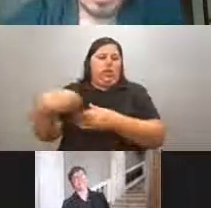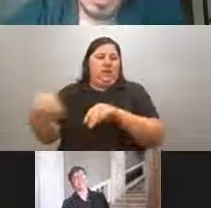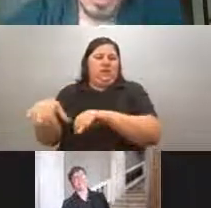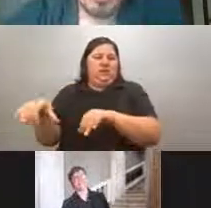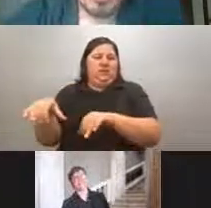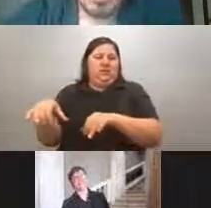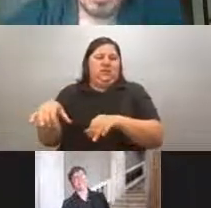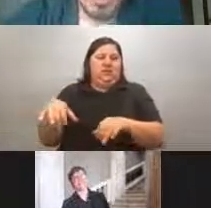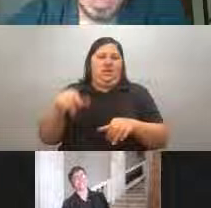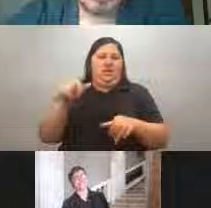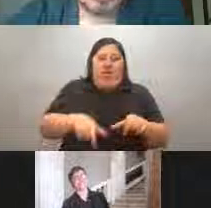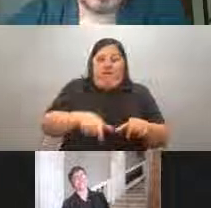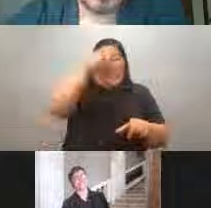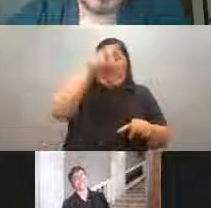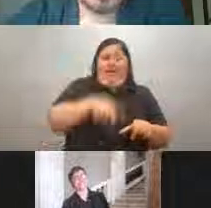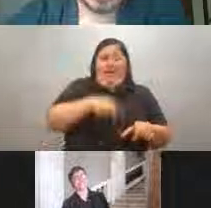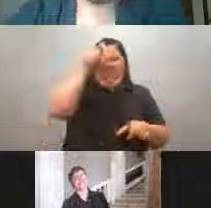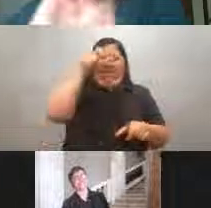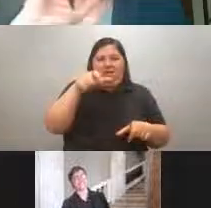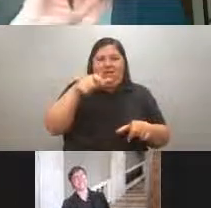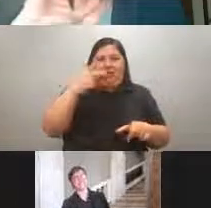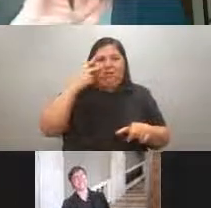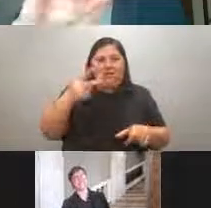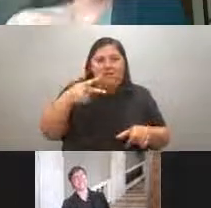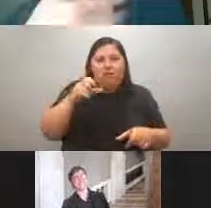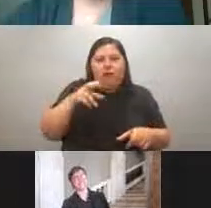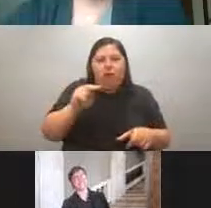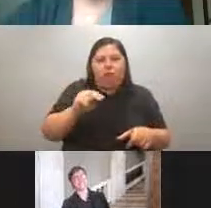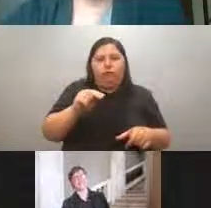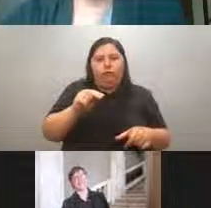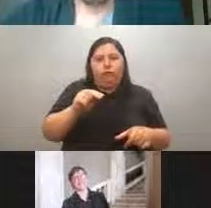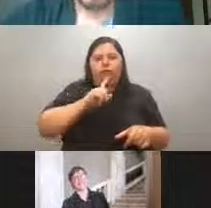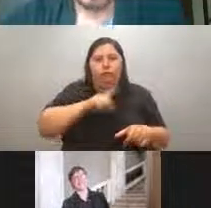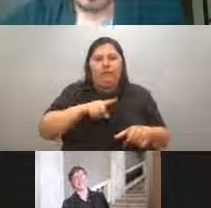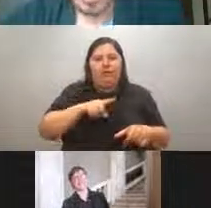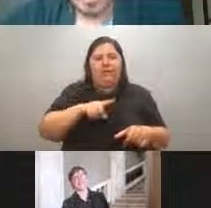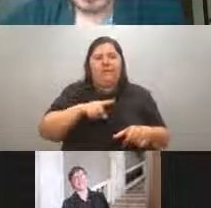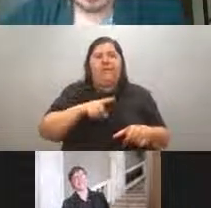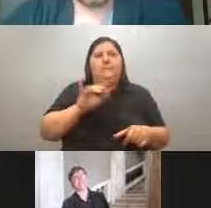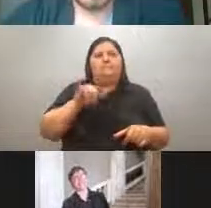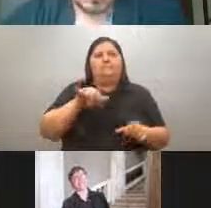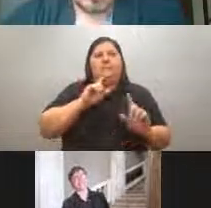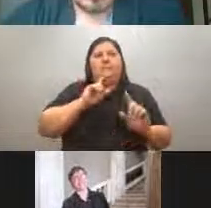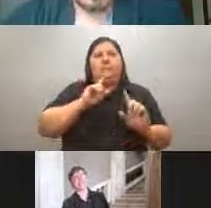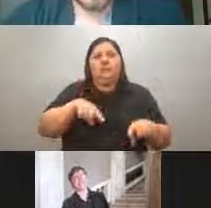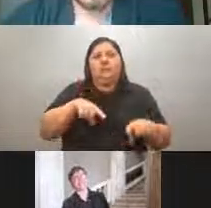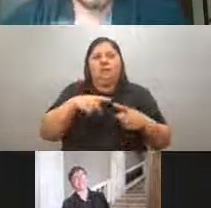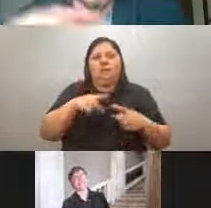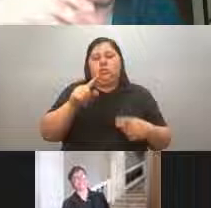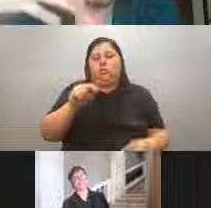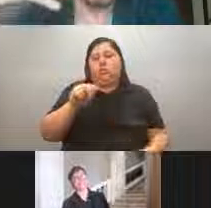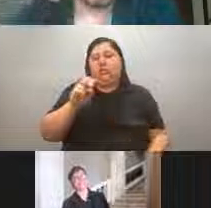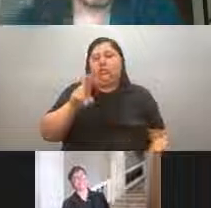This is the pattern that you see here is actually in response to Tanner Creek,